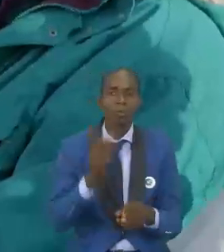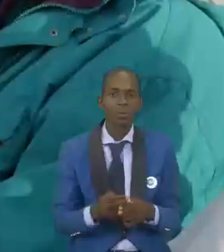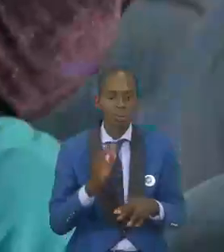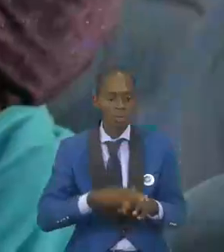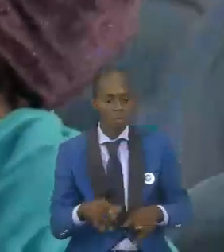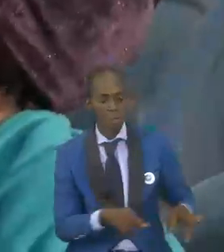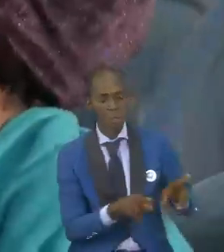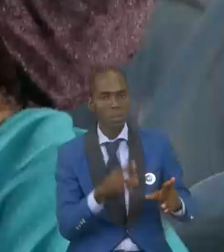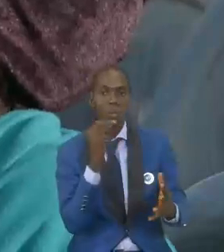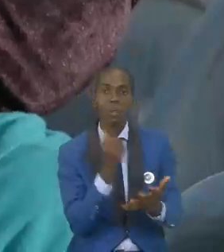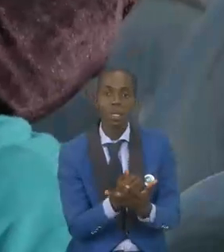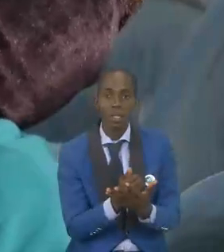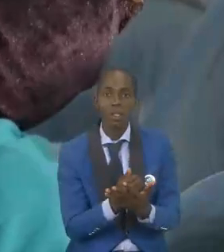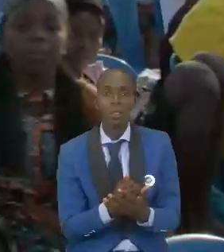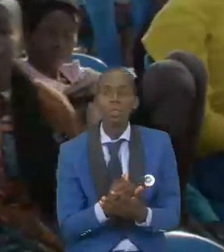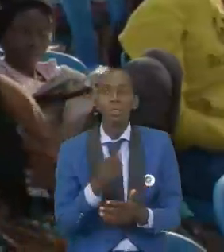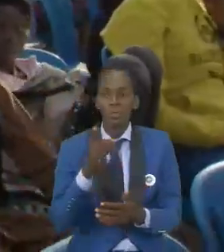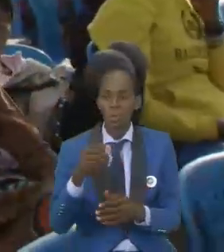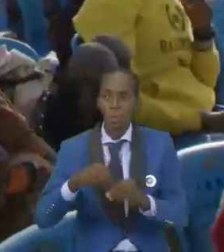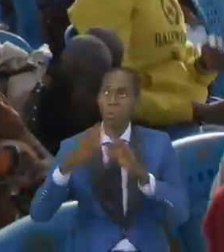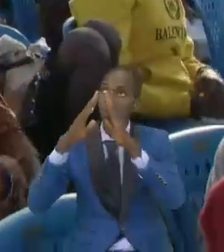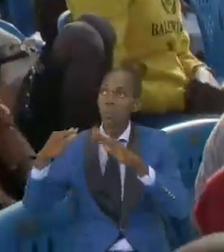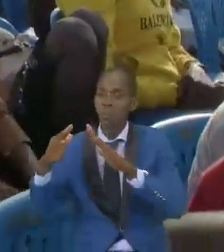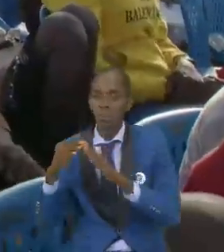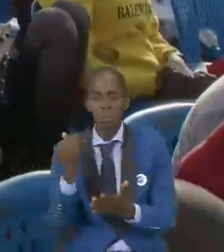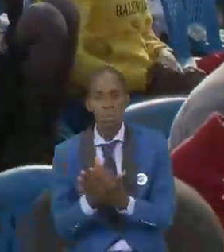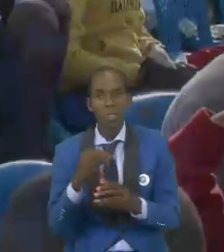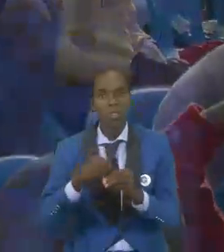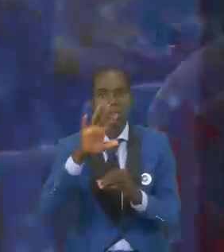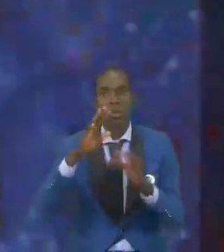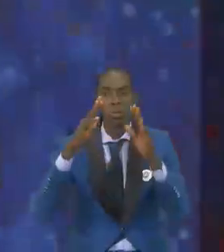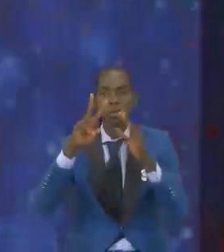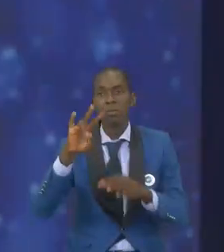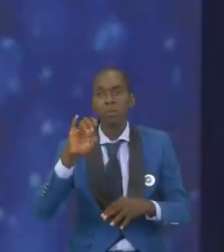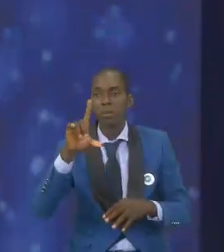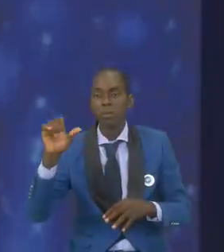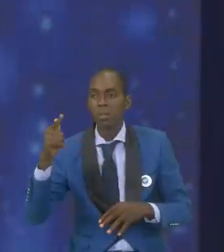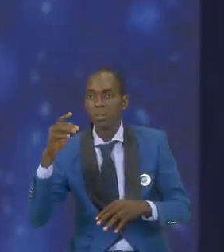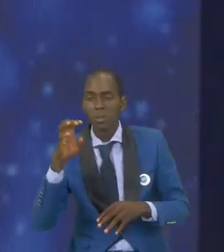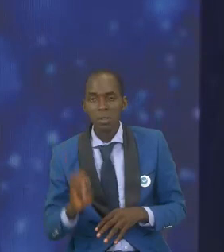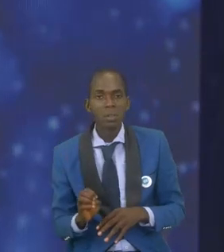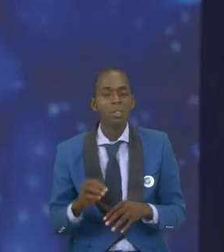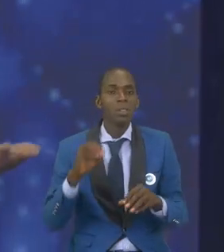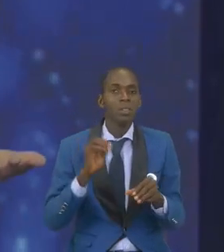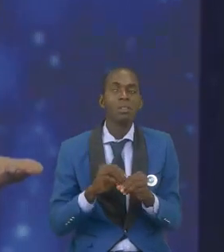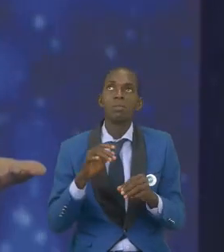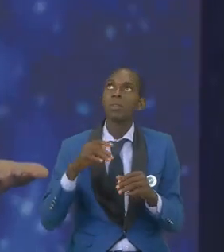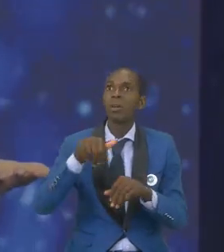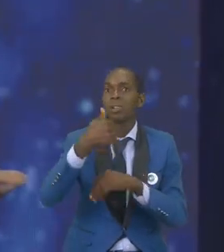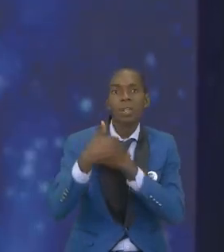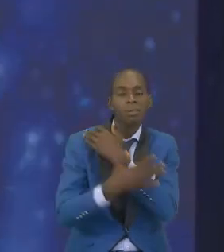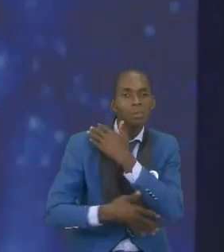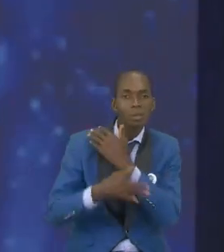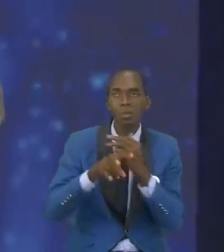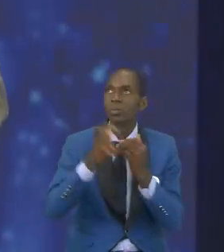road, in your community, in the village, in the town, overseas,